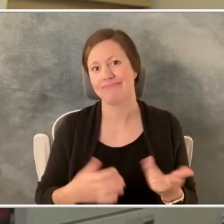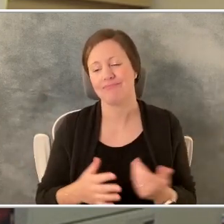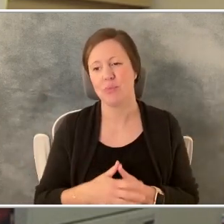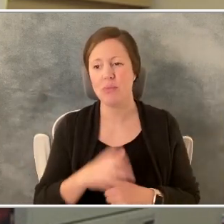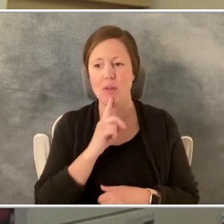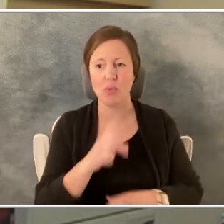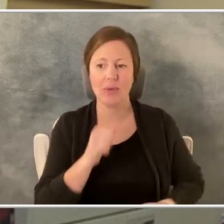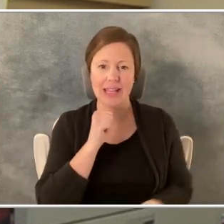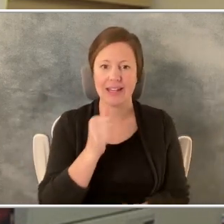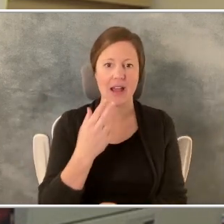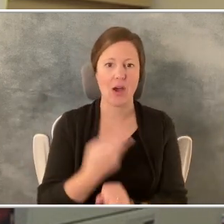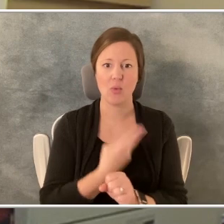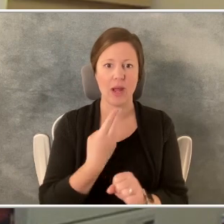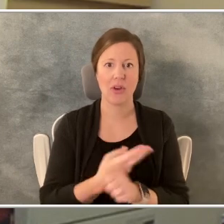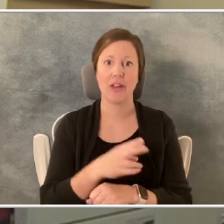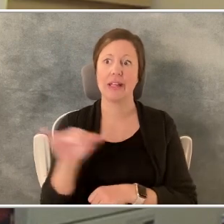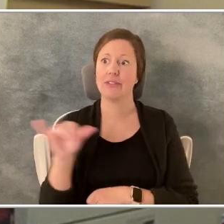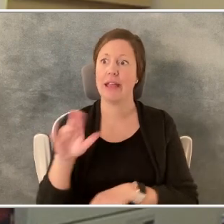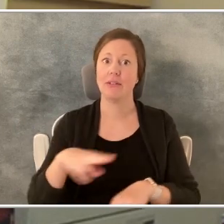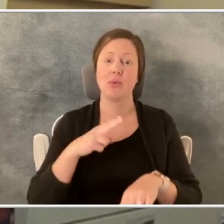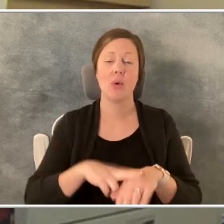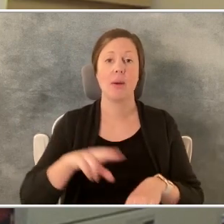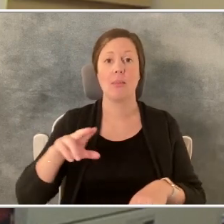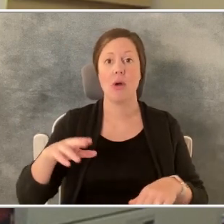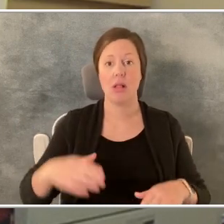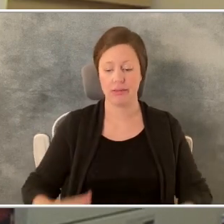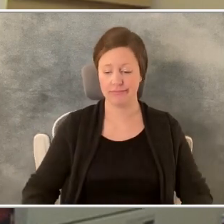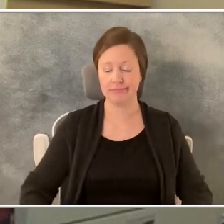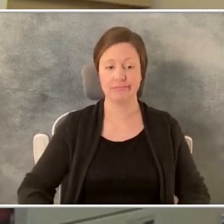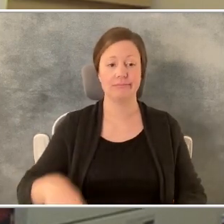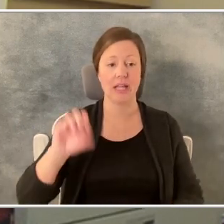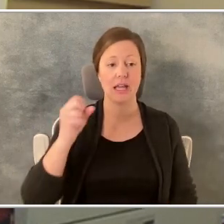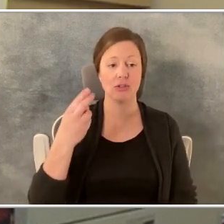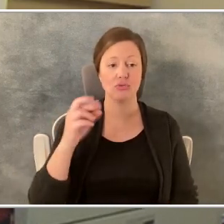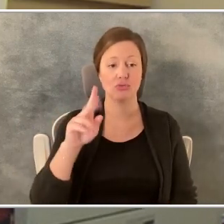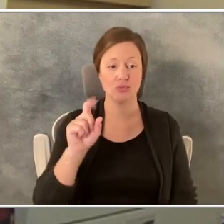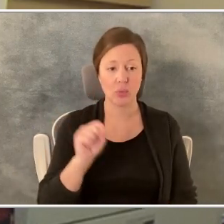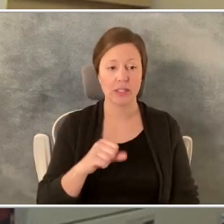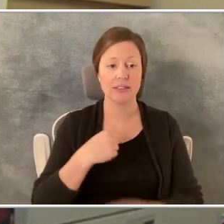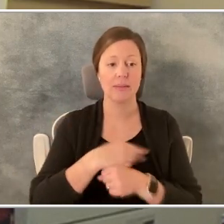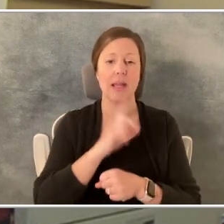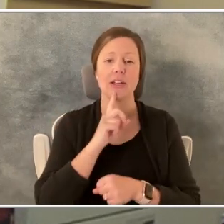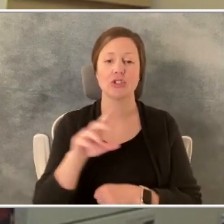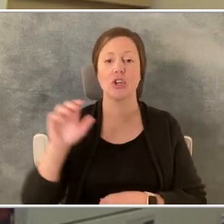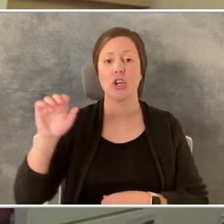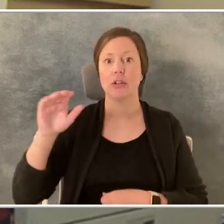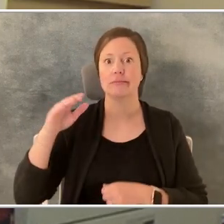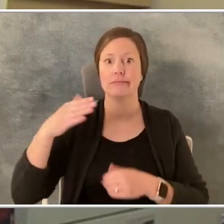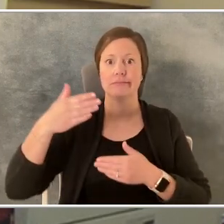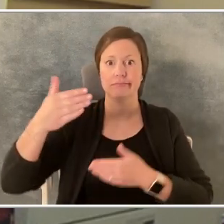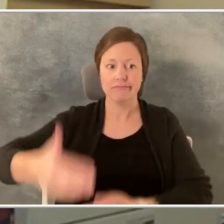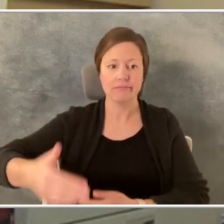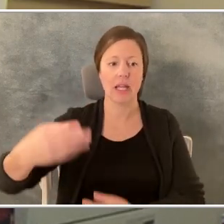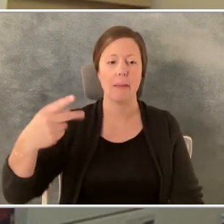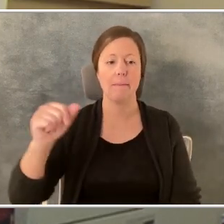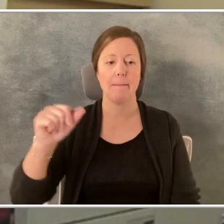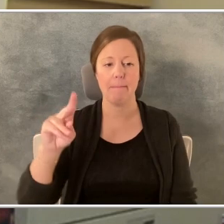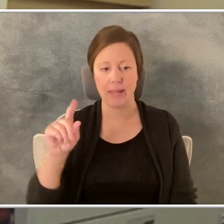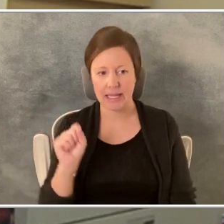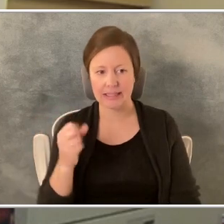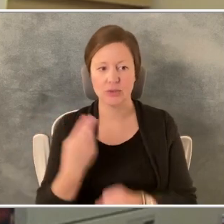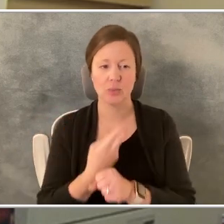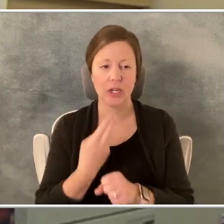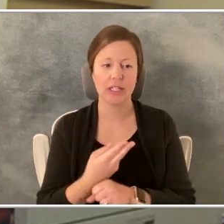wearing just shorts underneath your bunker gear, but wearing sweats, keeping your pants on, as firefighters, keeping that so our skin's not in